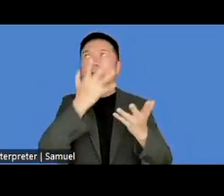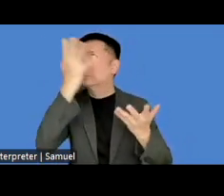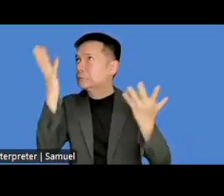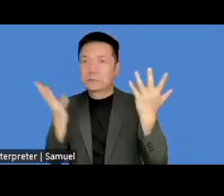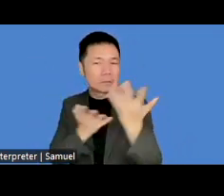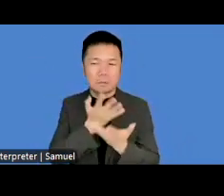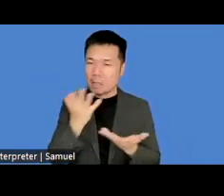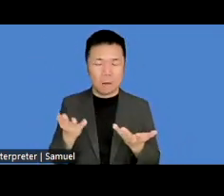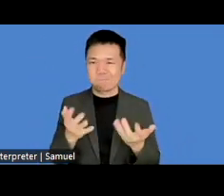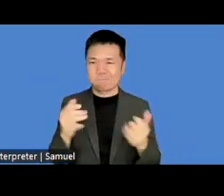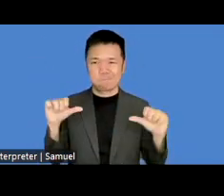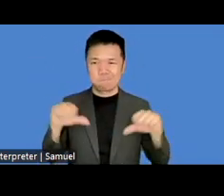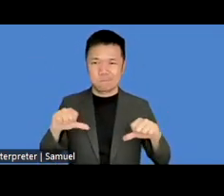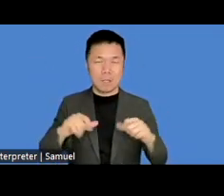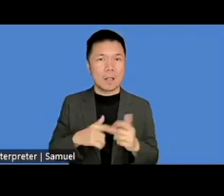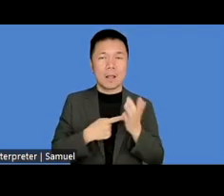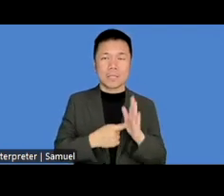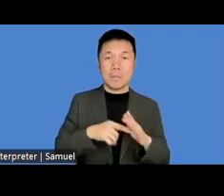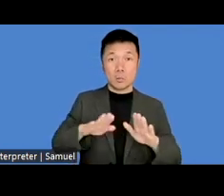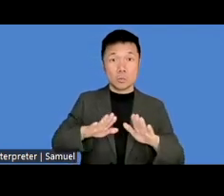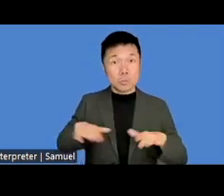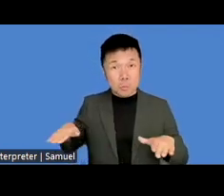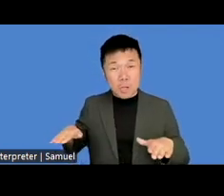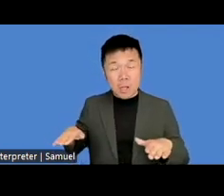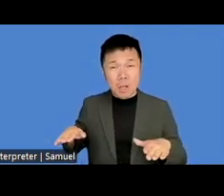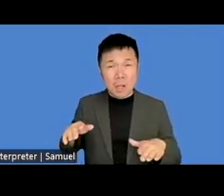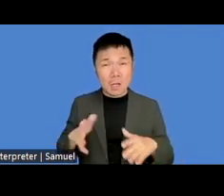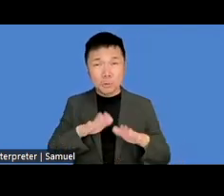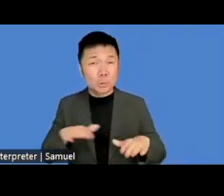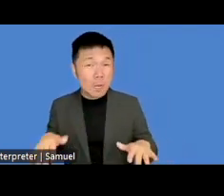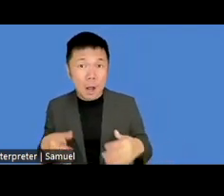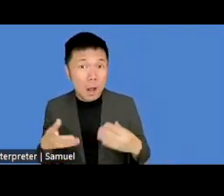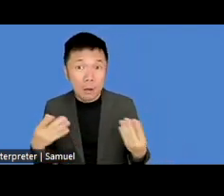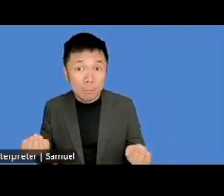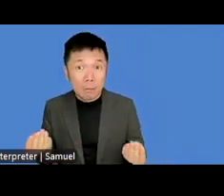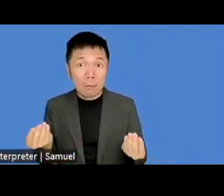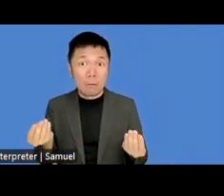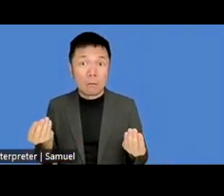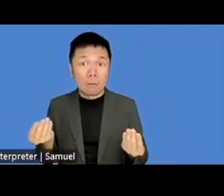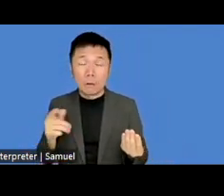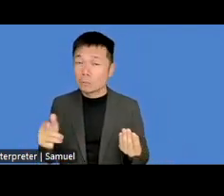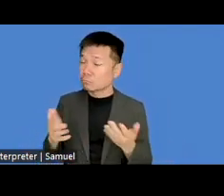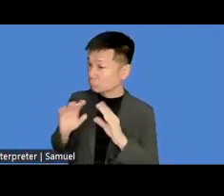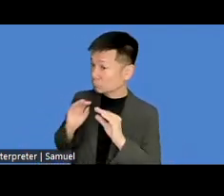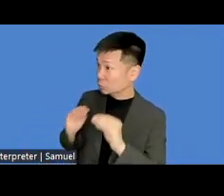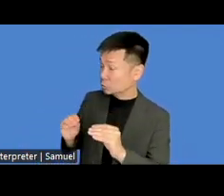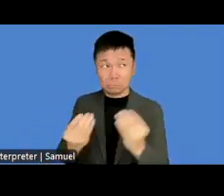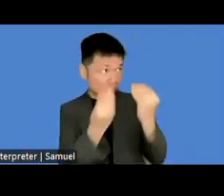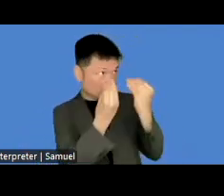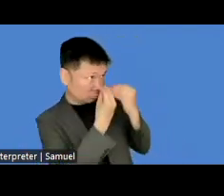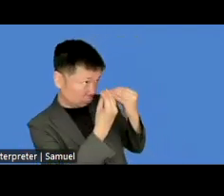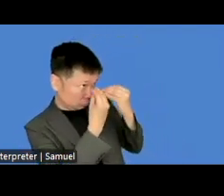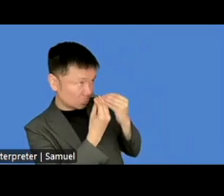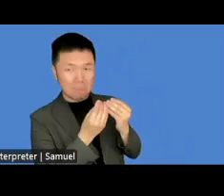instance, among the children, there were limited resources, including learning materials. The children